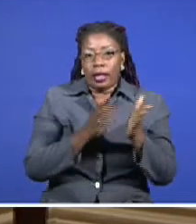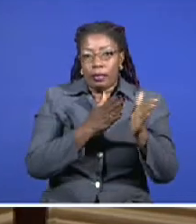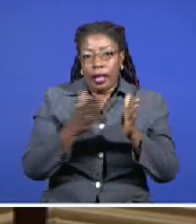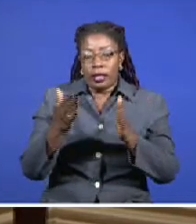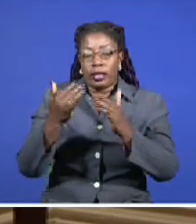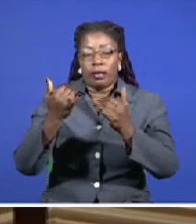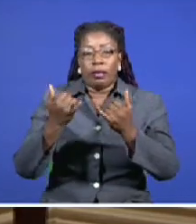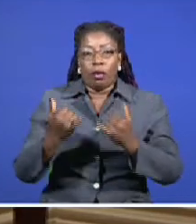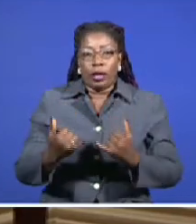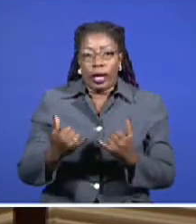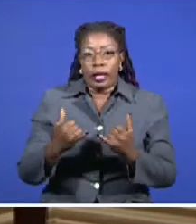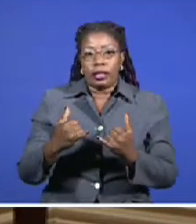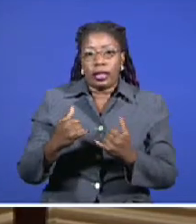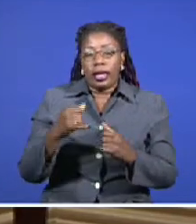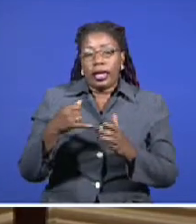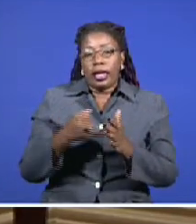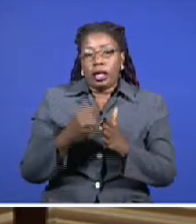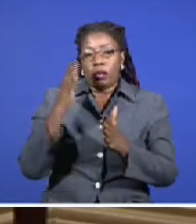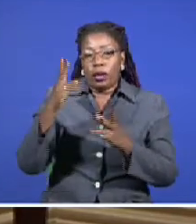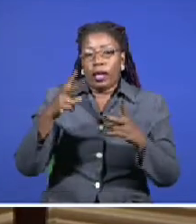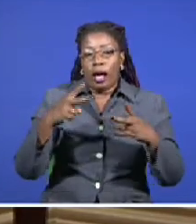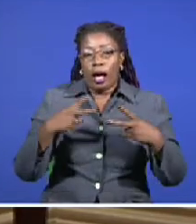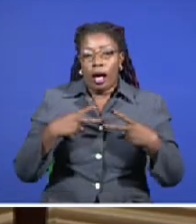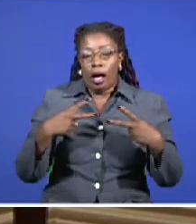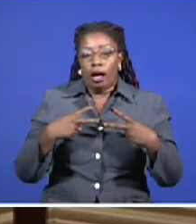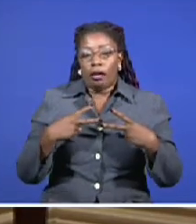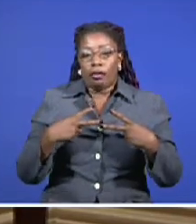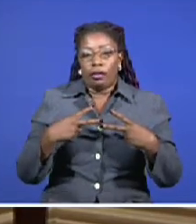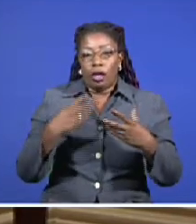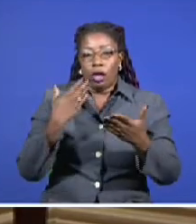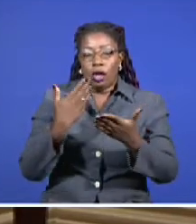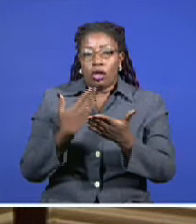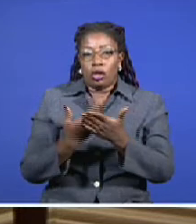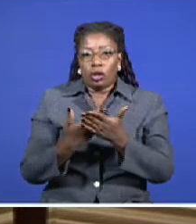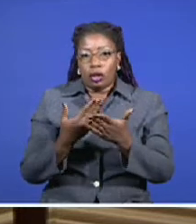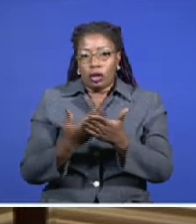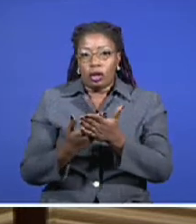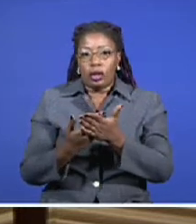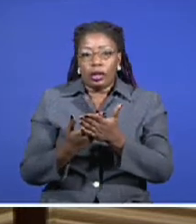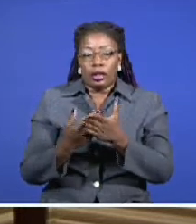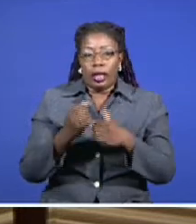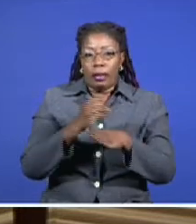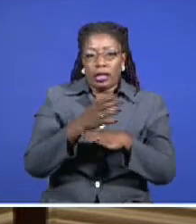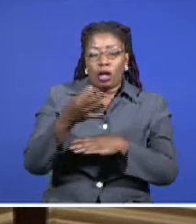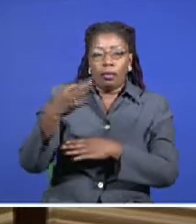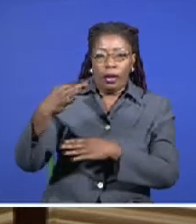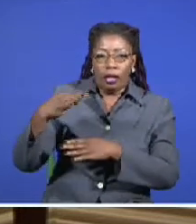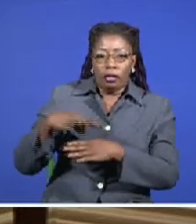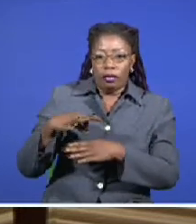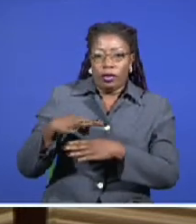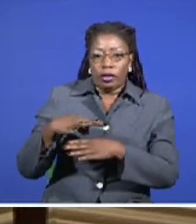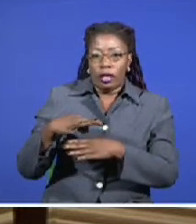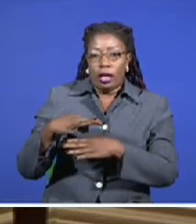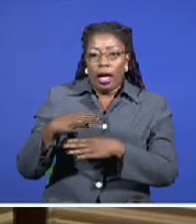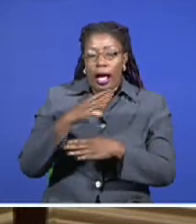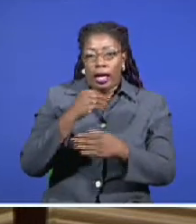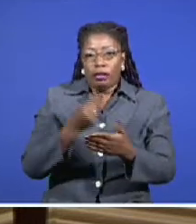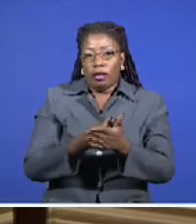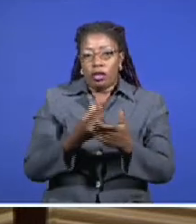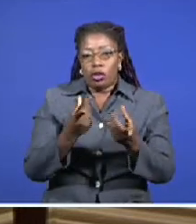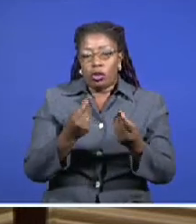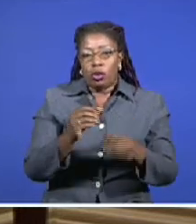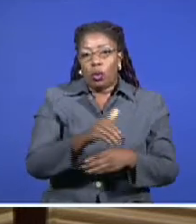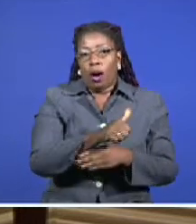modernized. It will have a tremendous impact on properties being able to have additional funds available to do